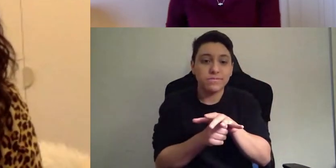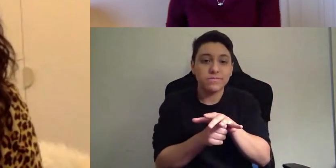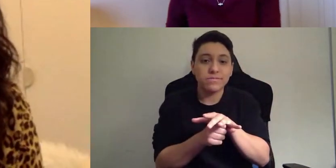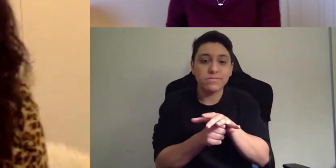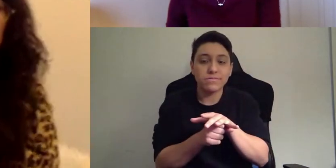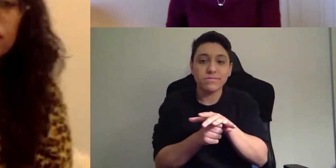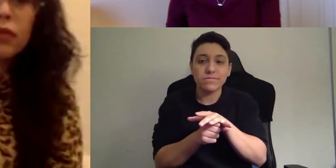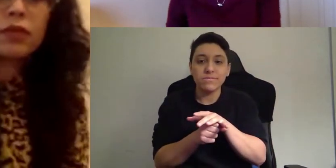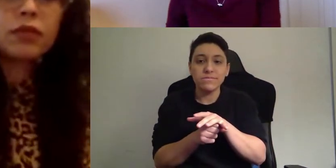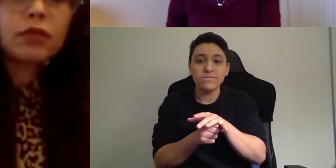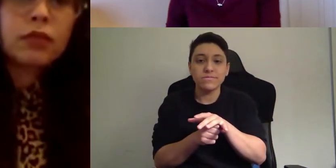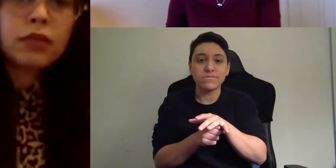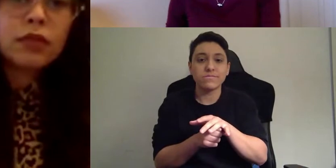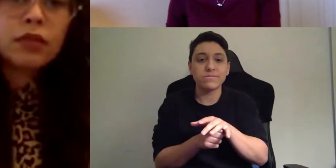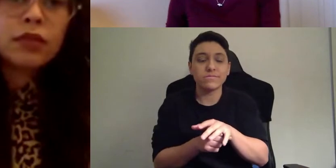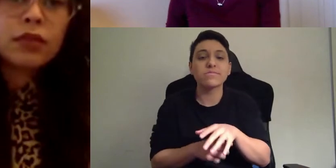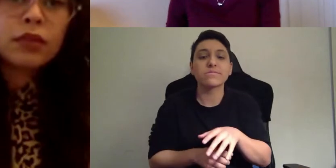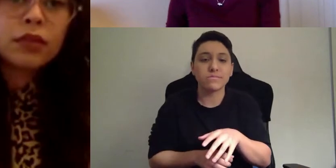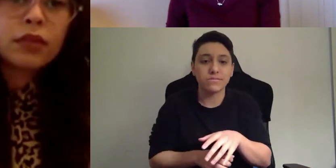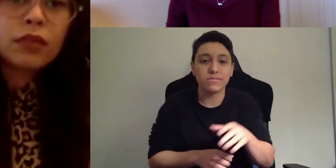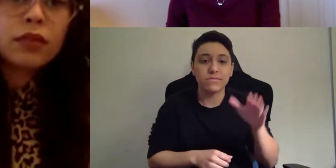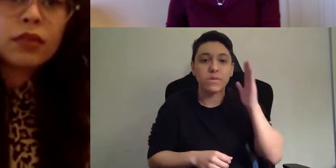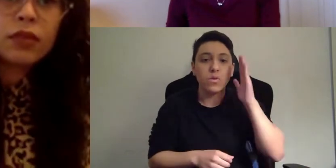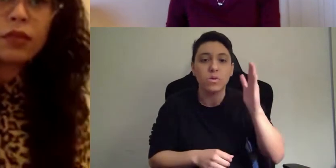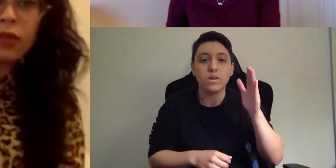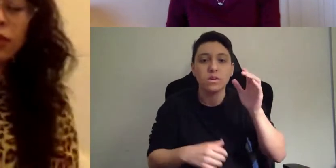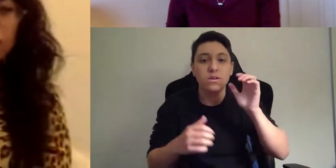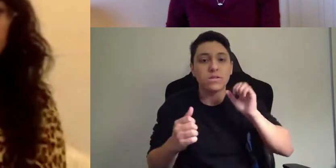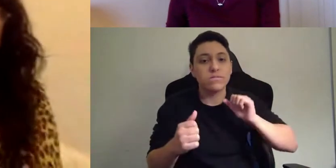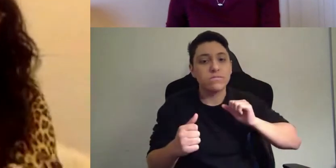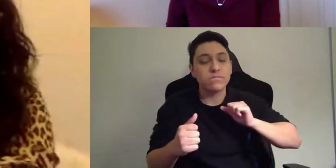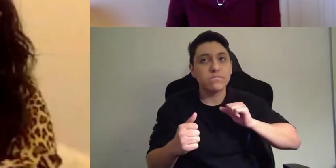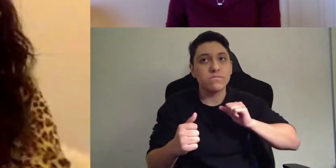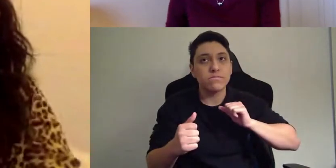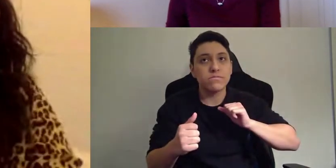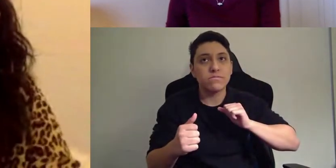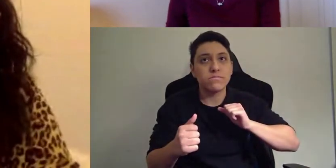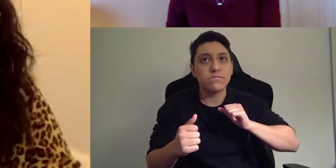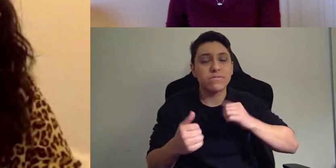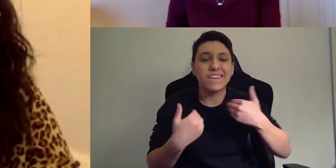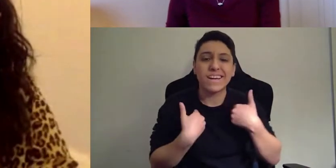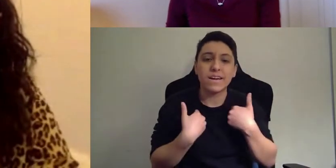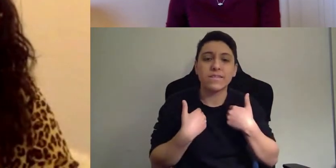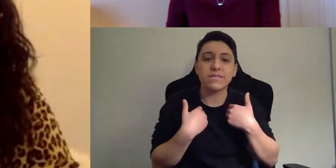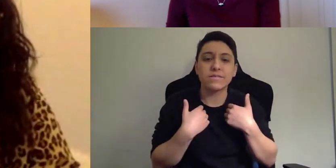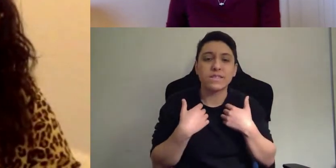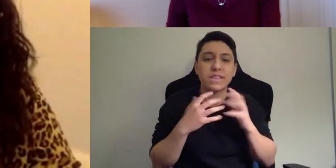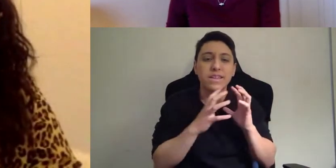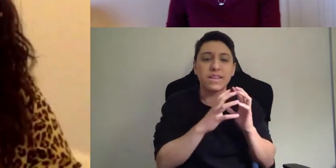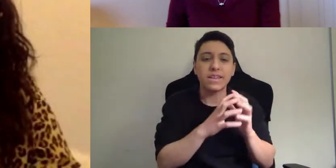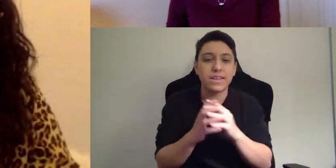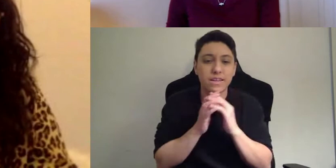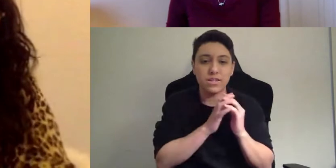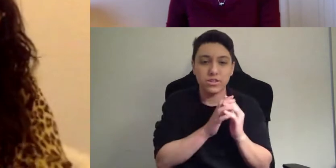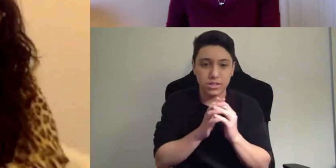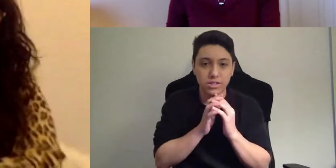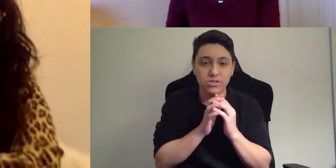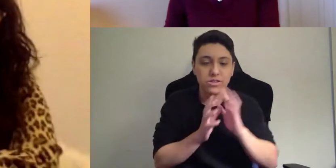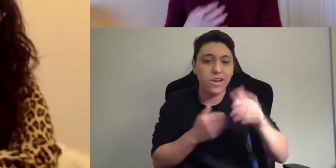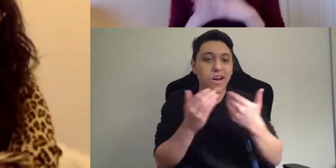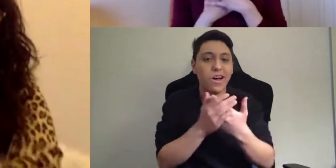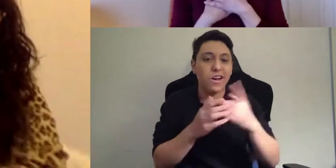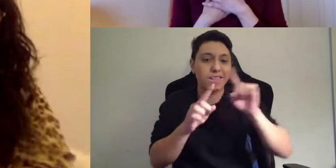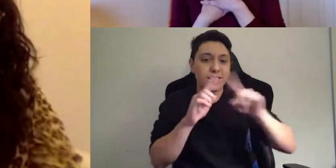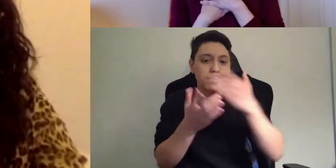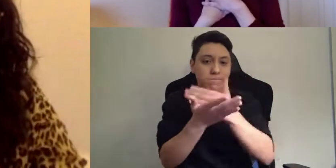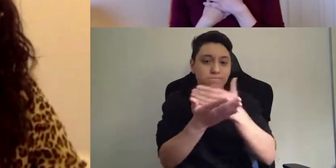And they're going to have, there's the intersection of all of the different pieces that belong to a